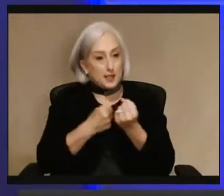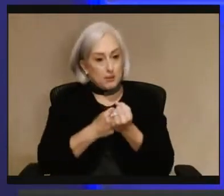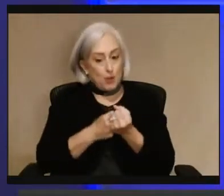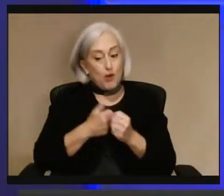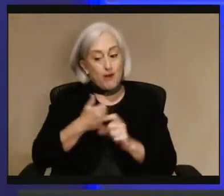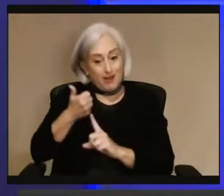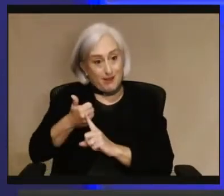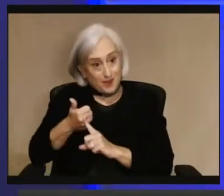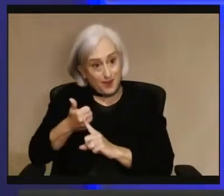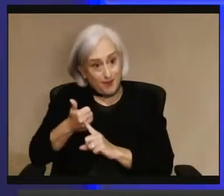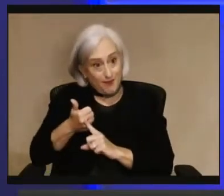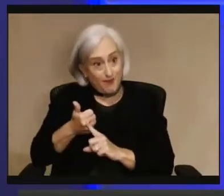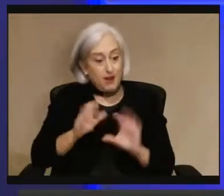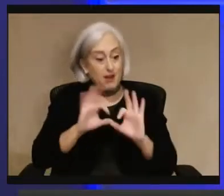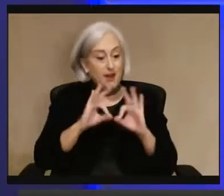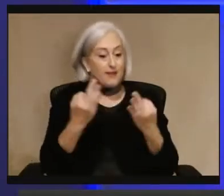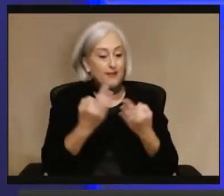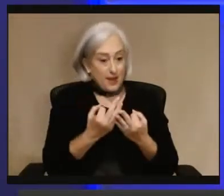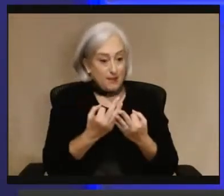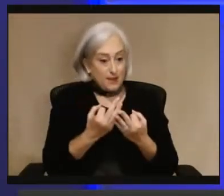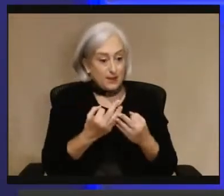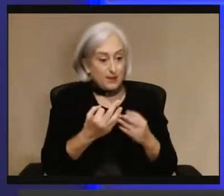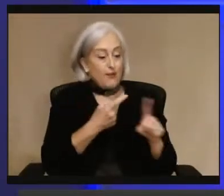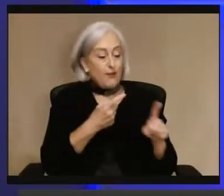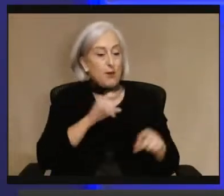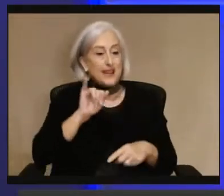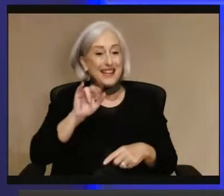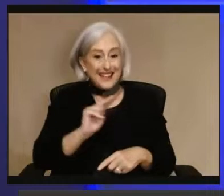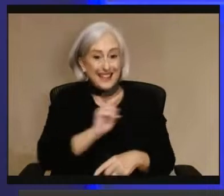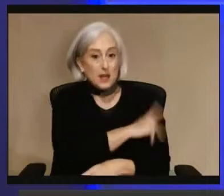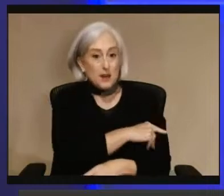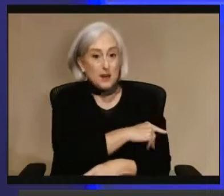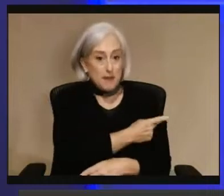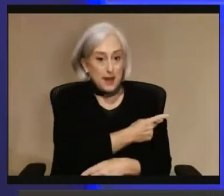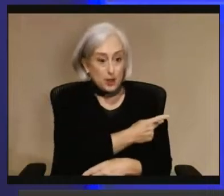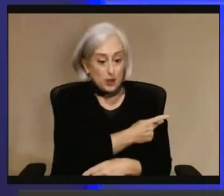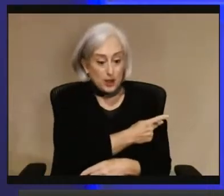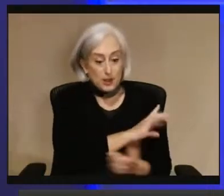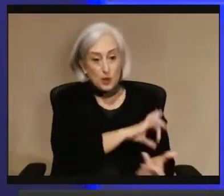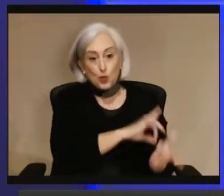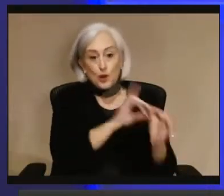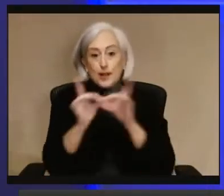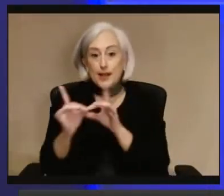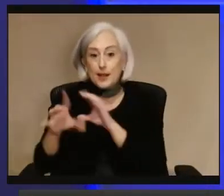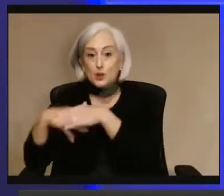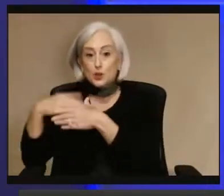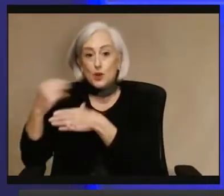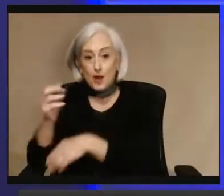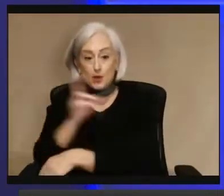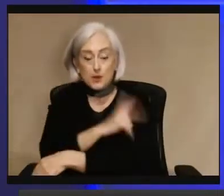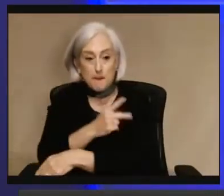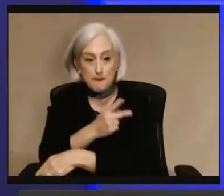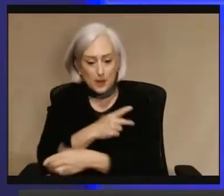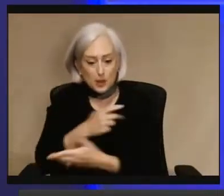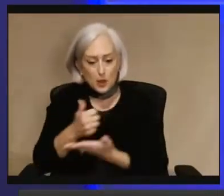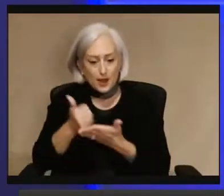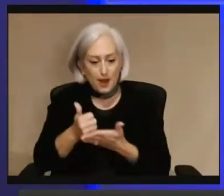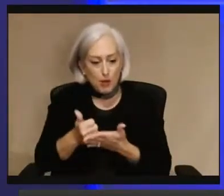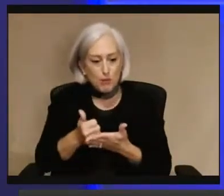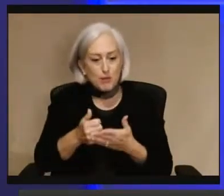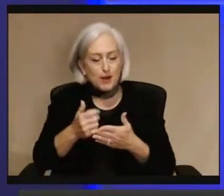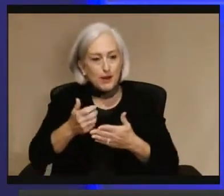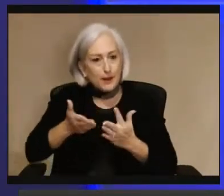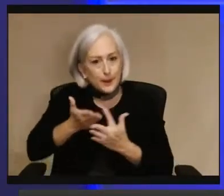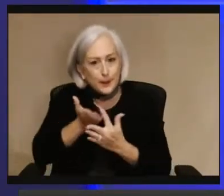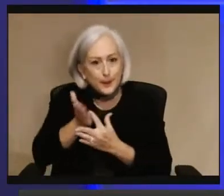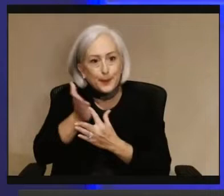inpatient to outpatient. And I will continue to meet with them and their support systems on a weekly basis, and then until we can get them